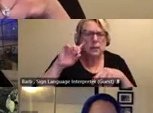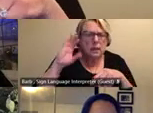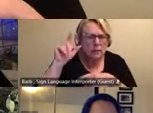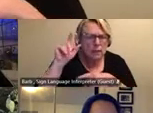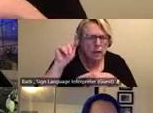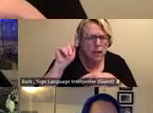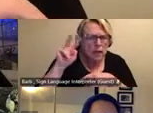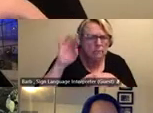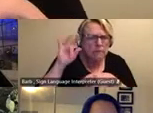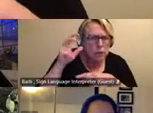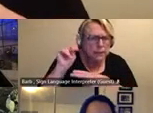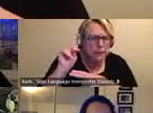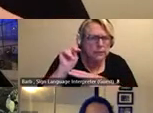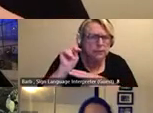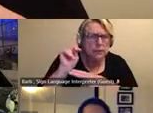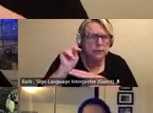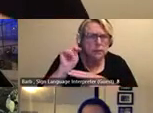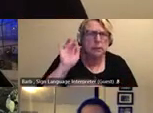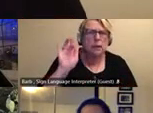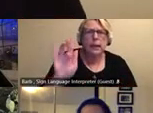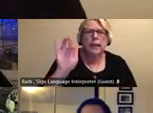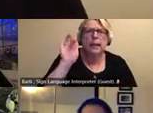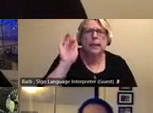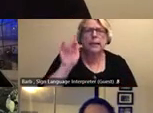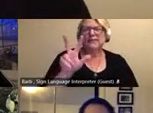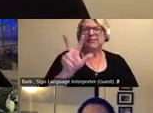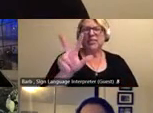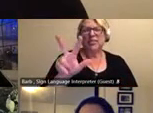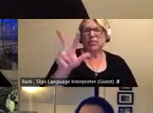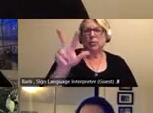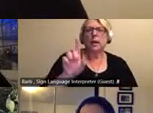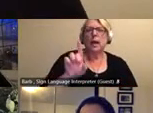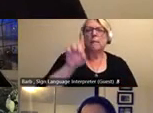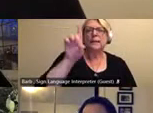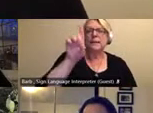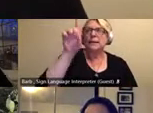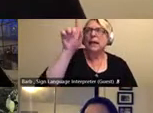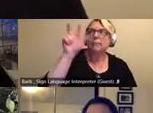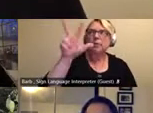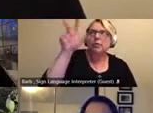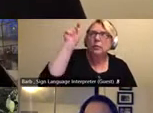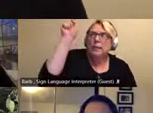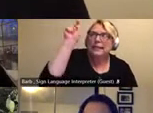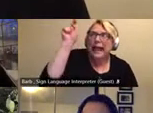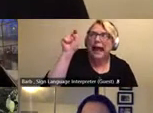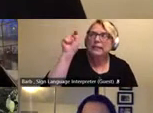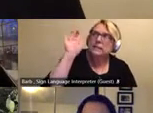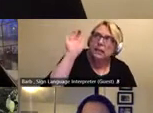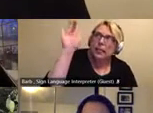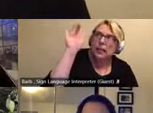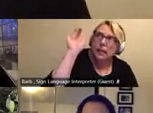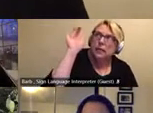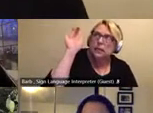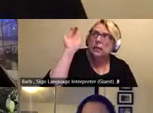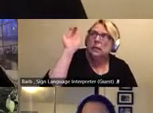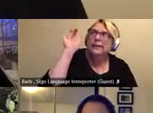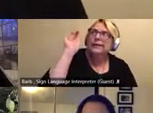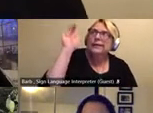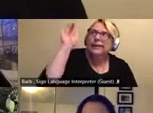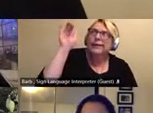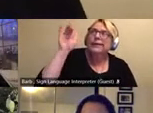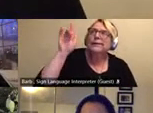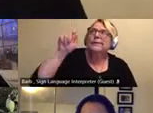do that, you'd want to click on the three dots toward the top of the window and then click Turn on